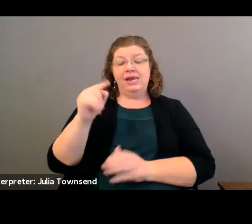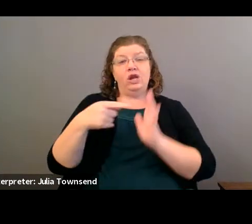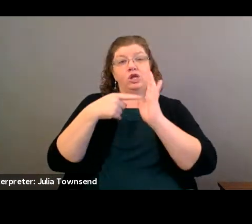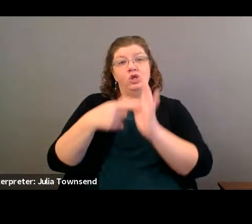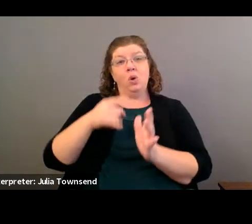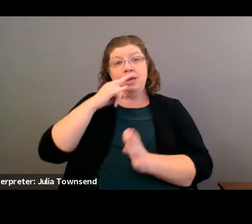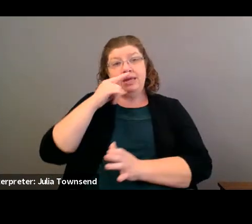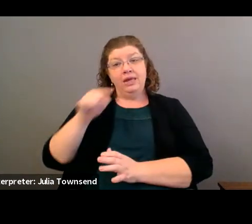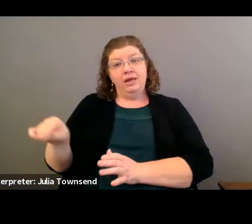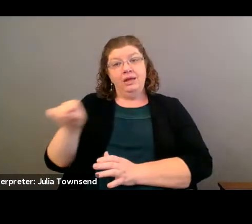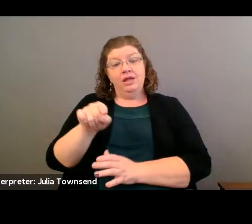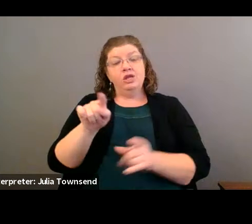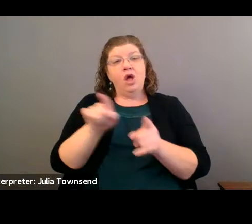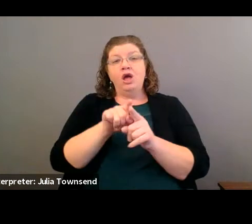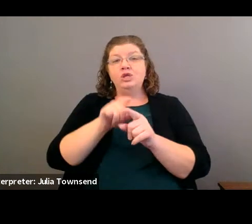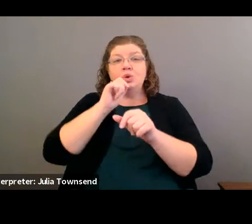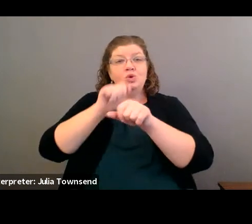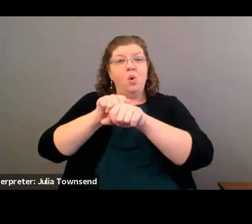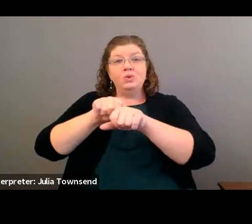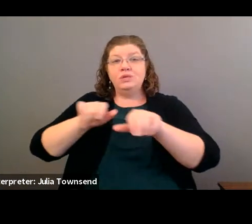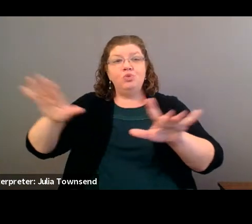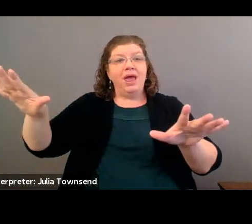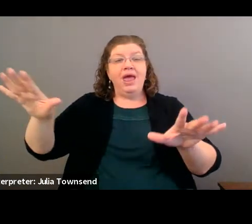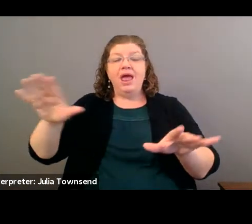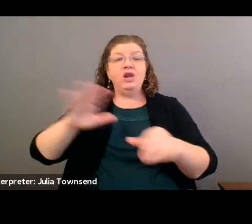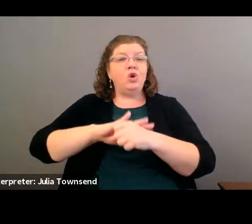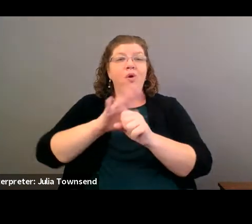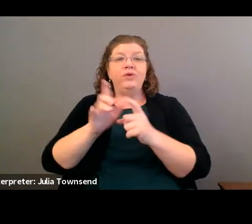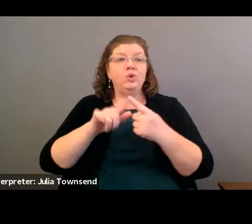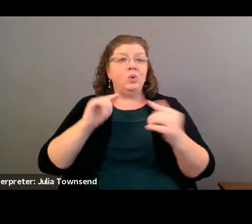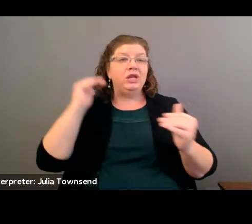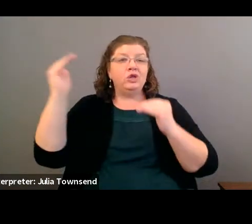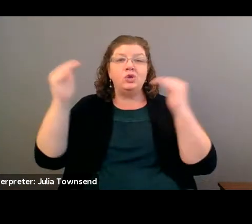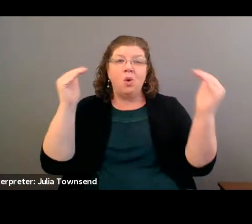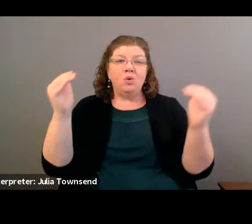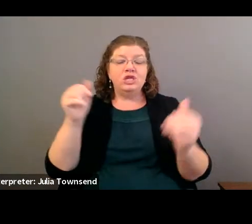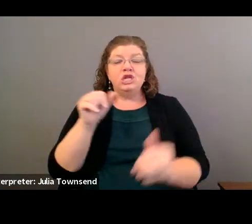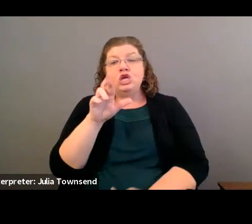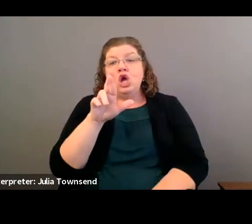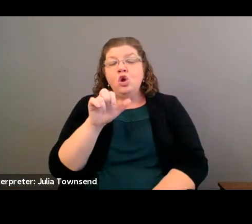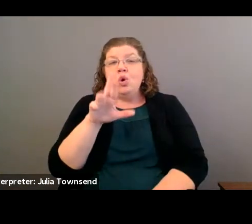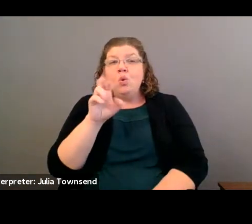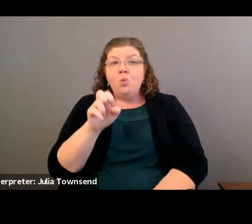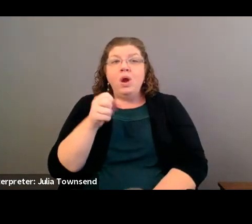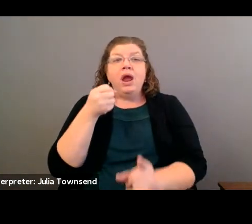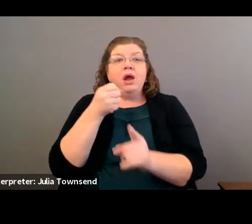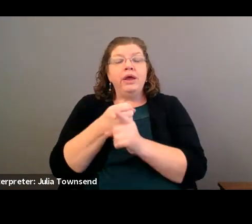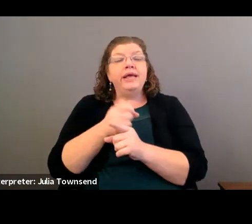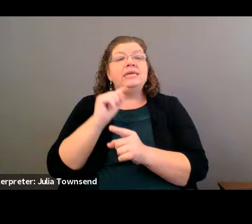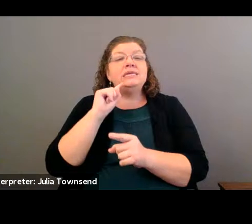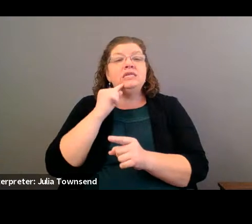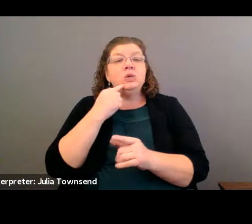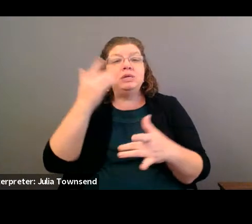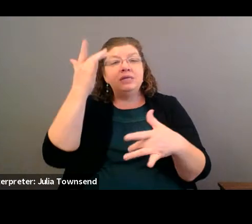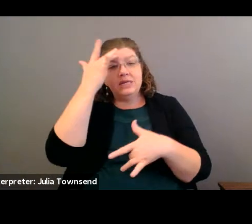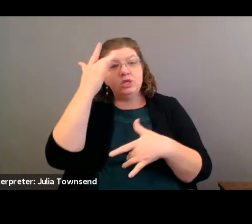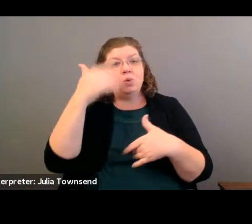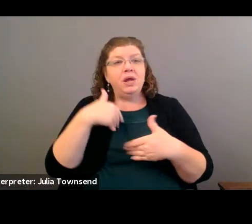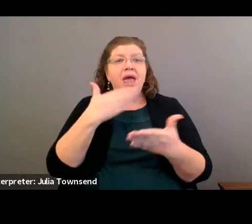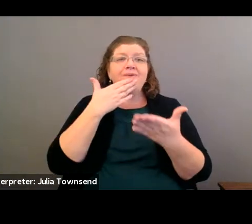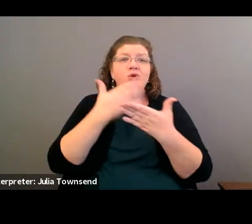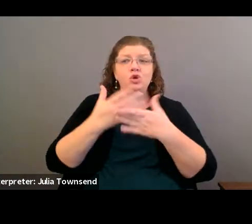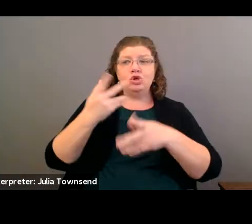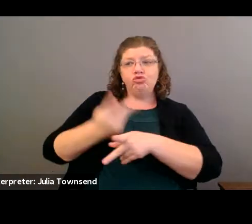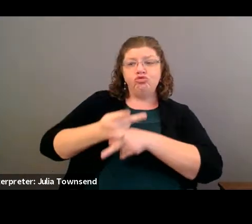also don't spread COVID to adults. And in the rare instance of a serious illness, there are extremely effective